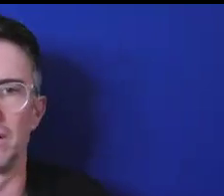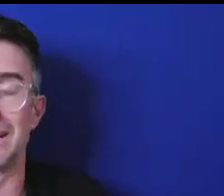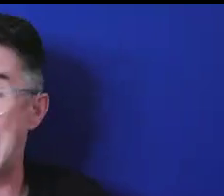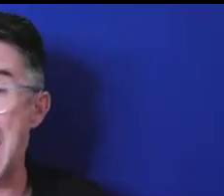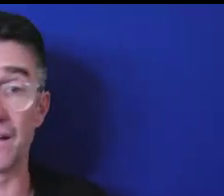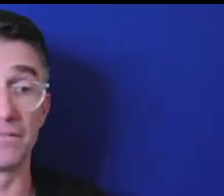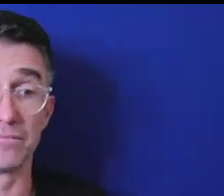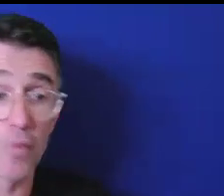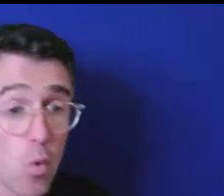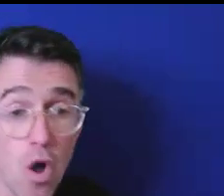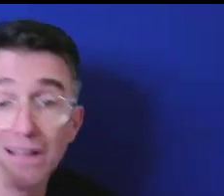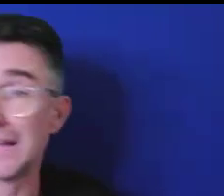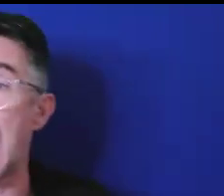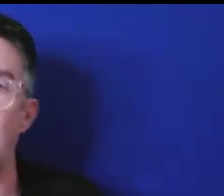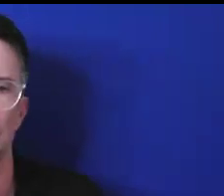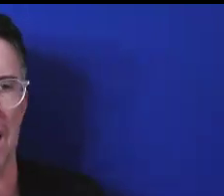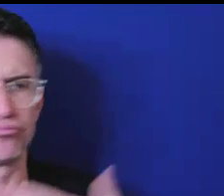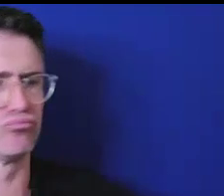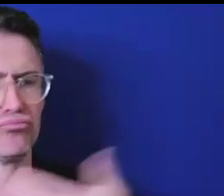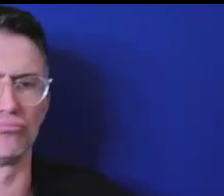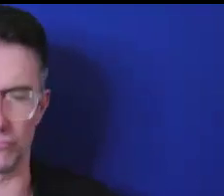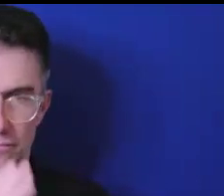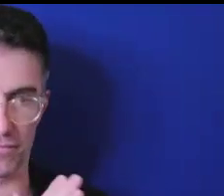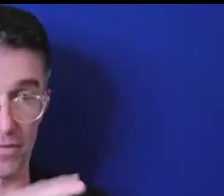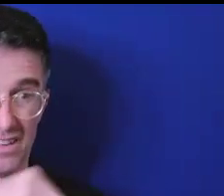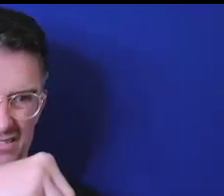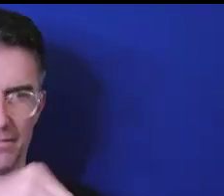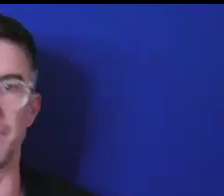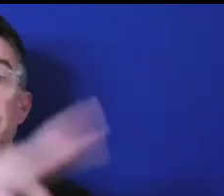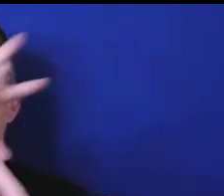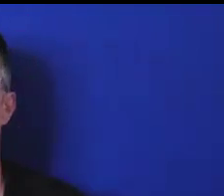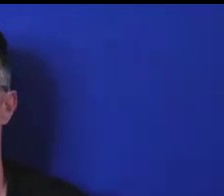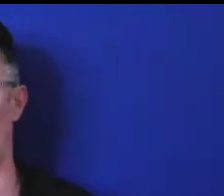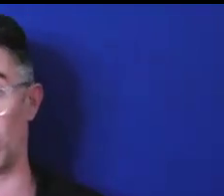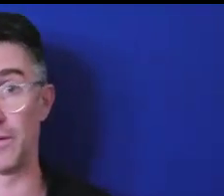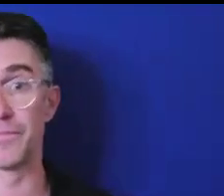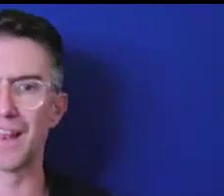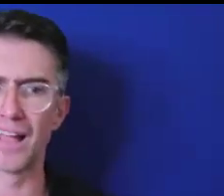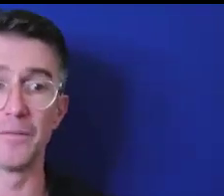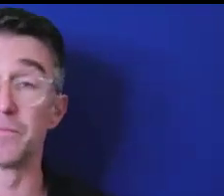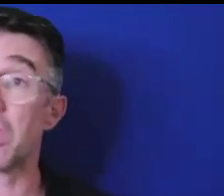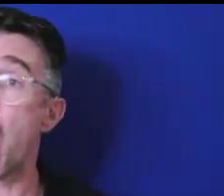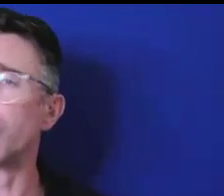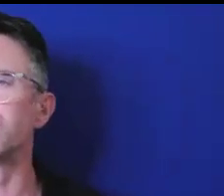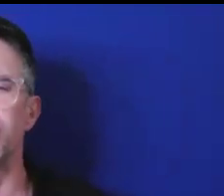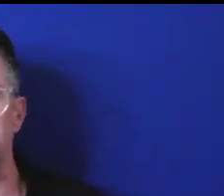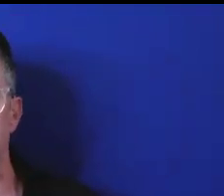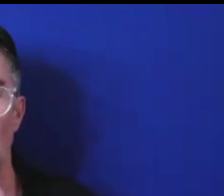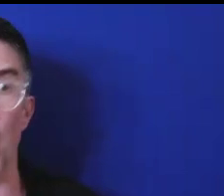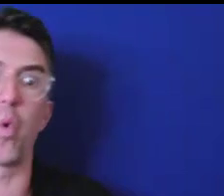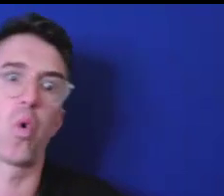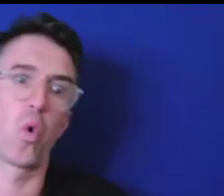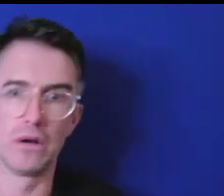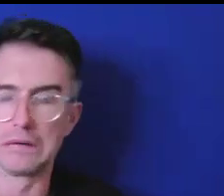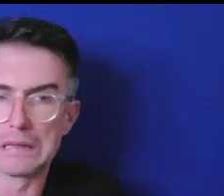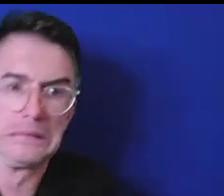activity, as well as their impairment. And also in terms of the